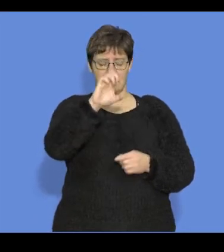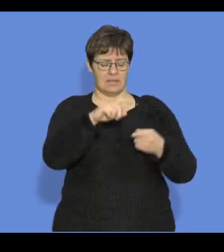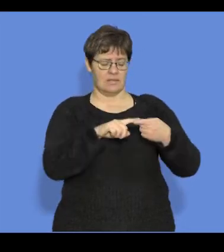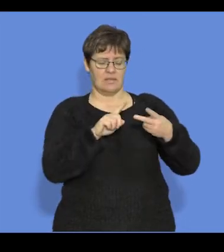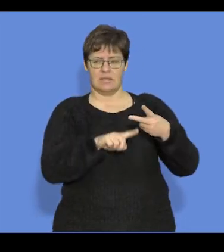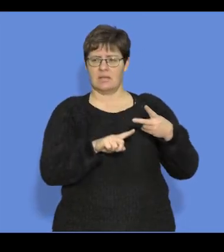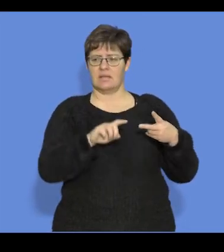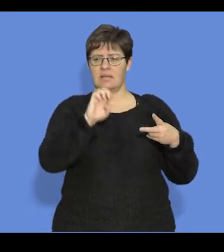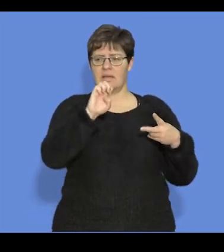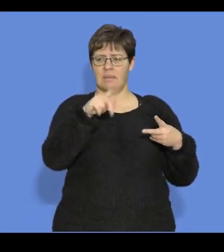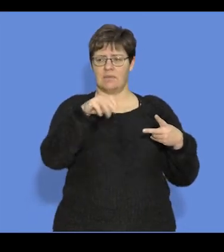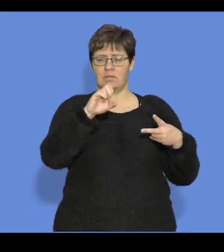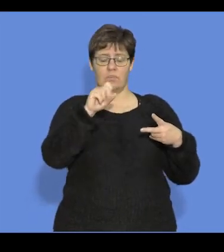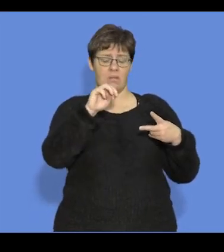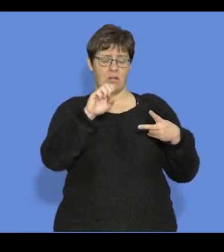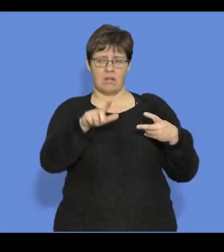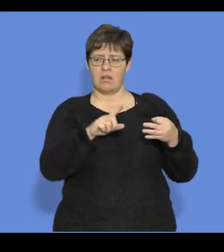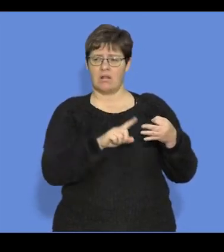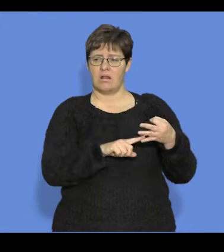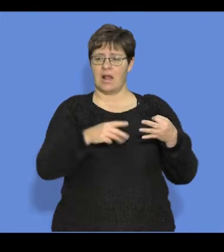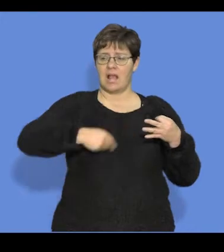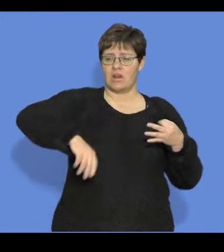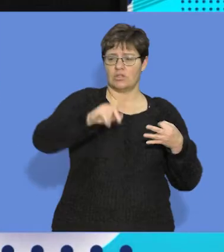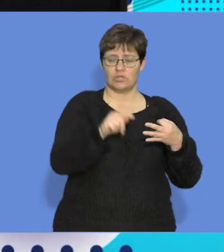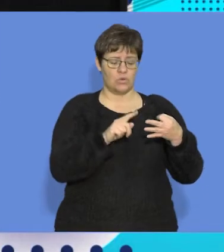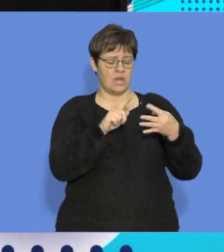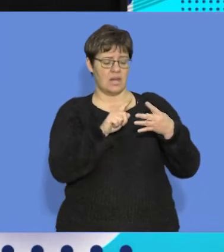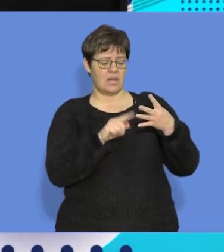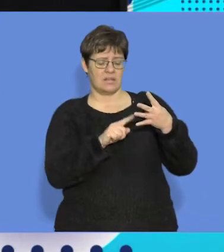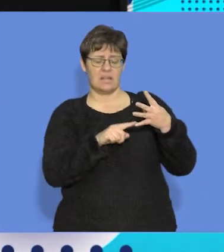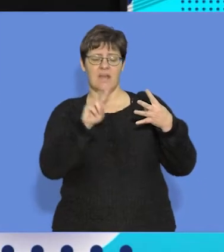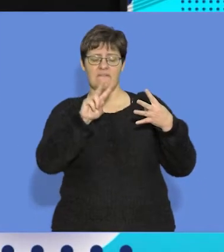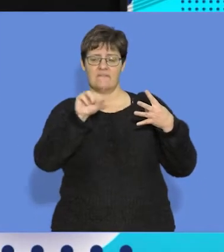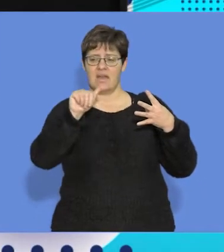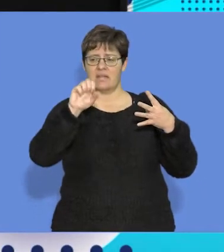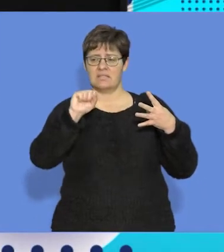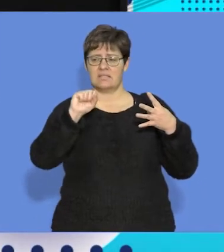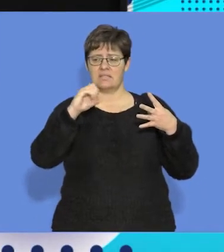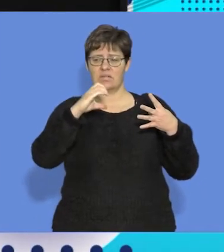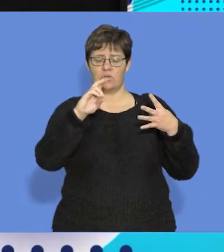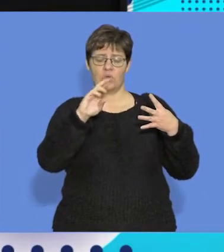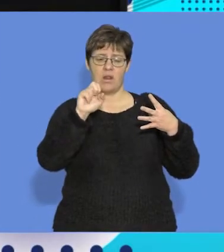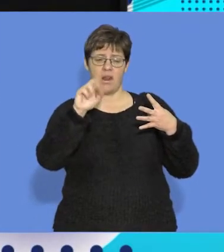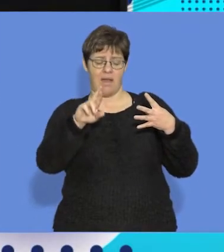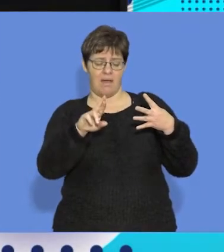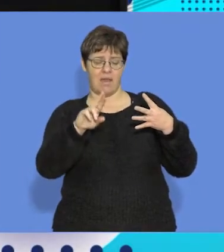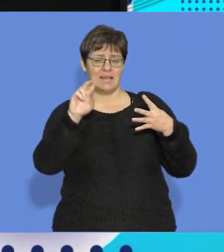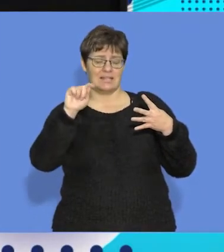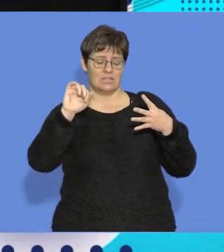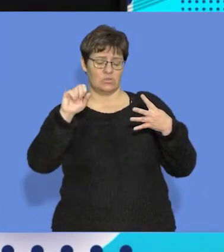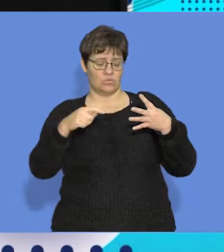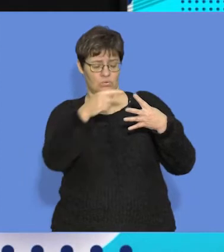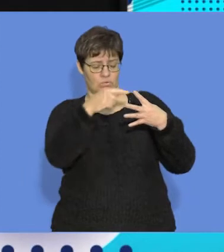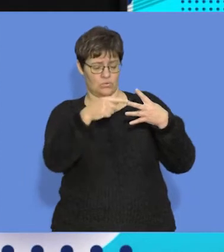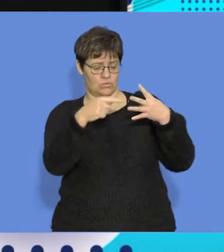tissue, ground tissue, and vascular tissue. And remember, you have to be able to identify, if you're given